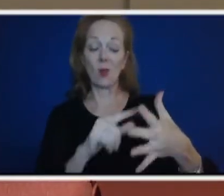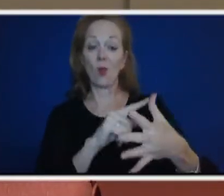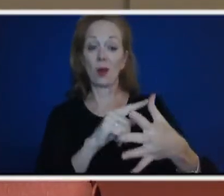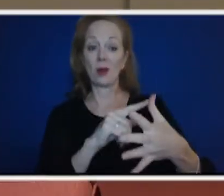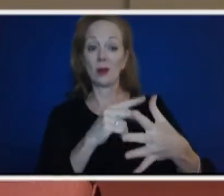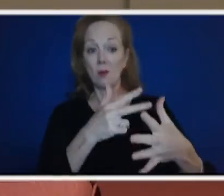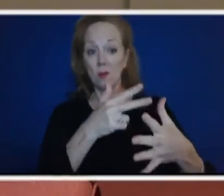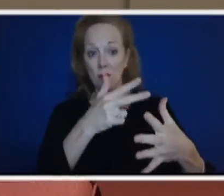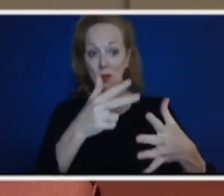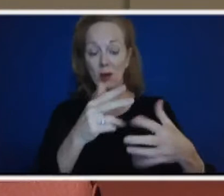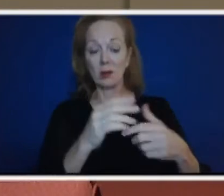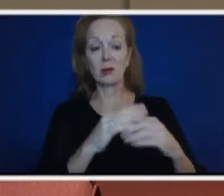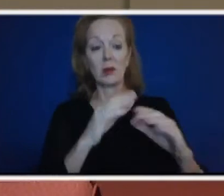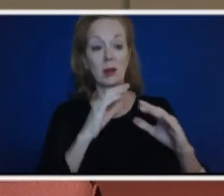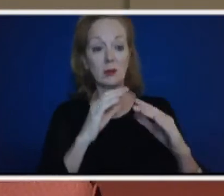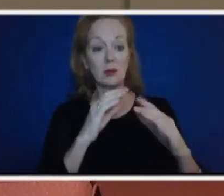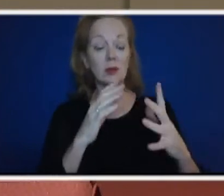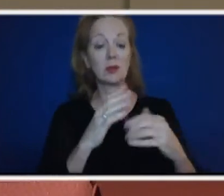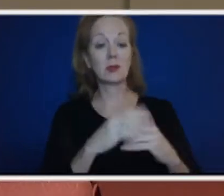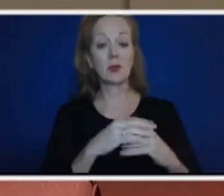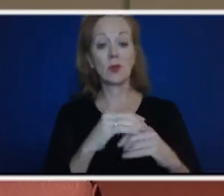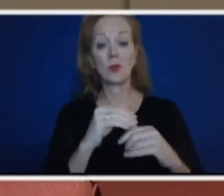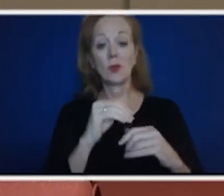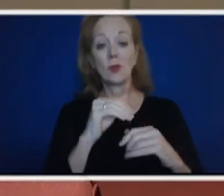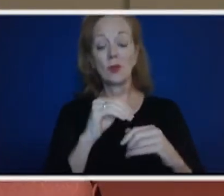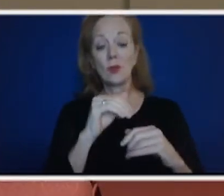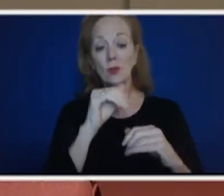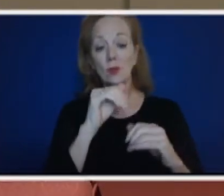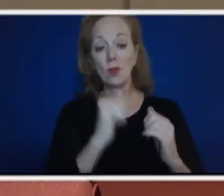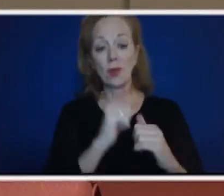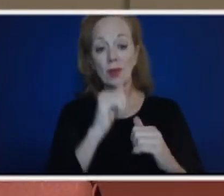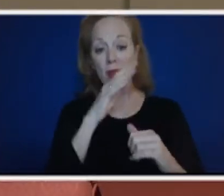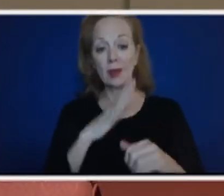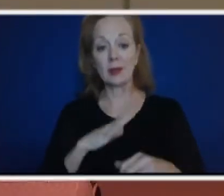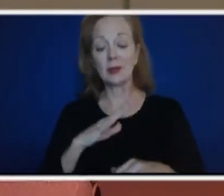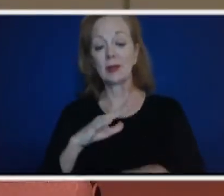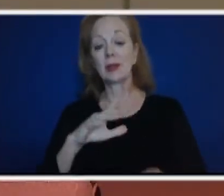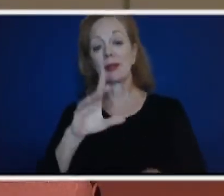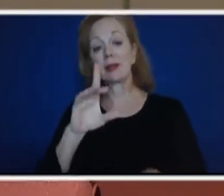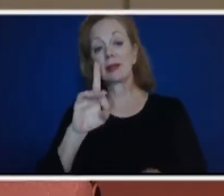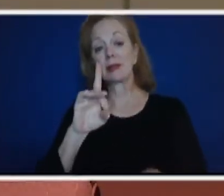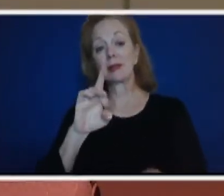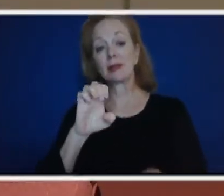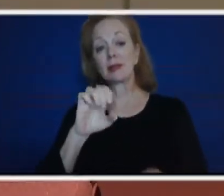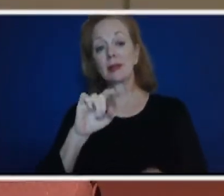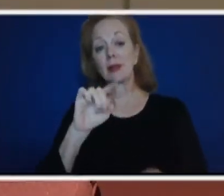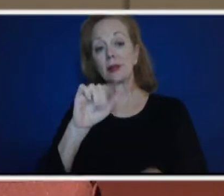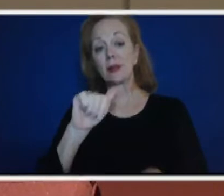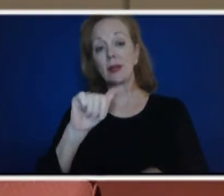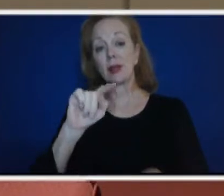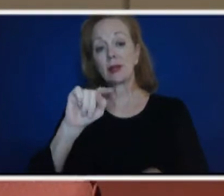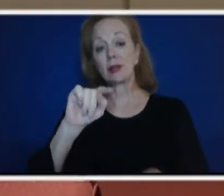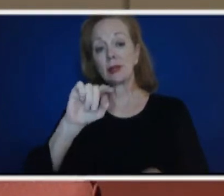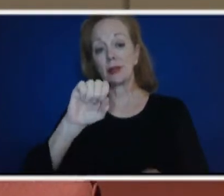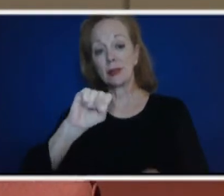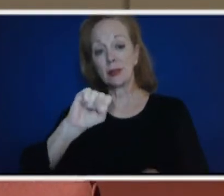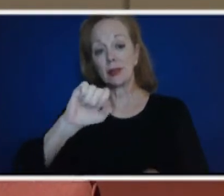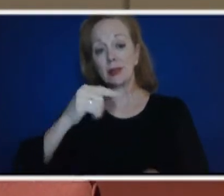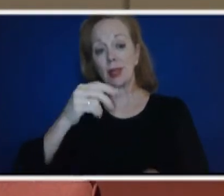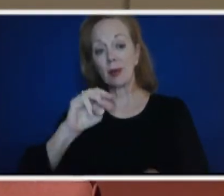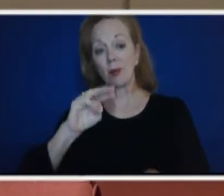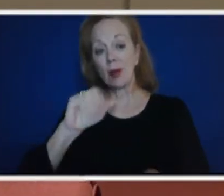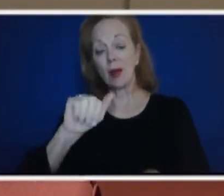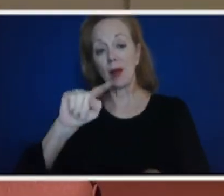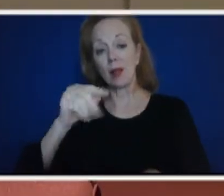the conversations you've had with the ladies of Delta Sigma Theta about shared parking, the ability to